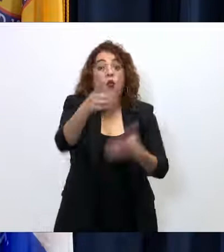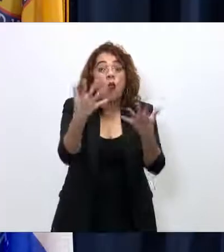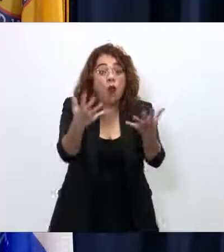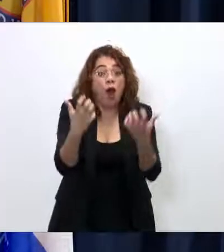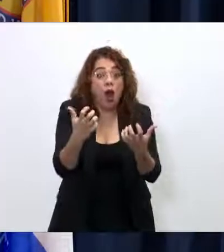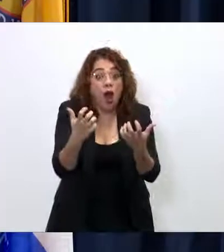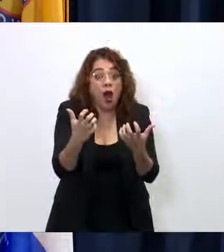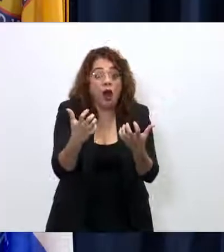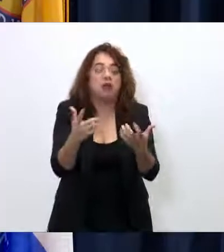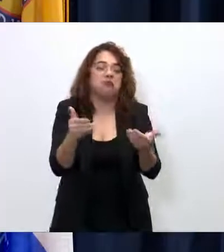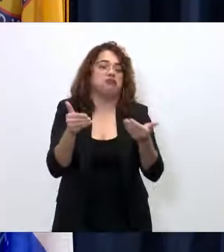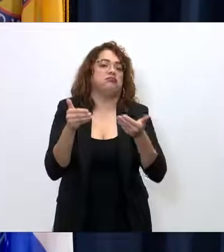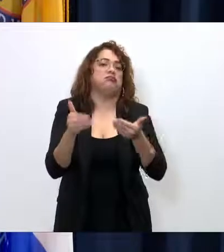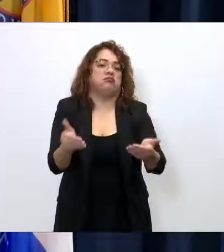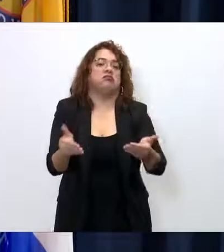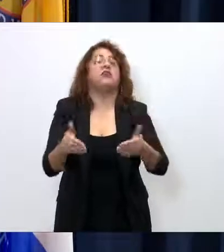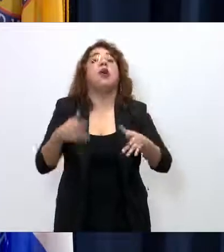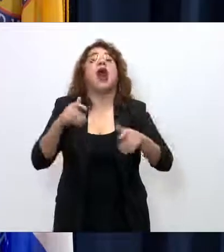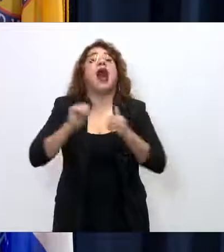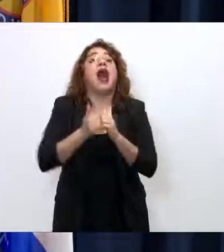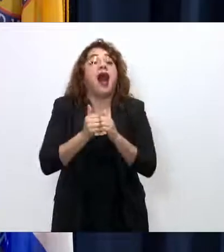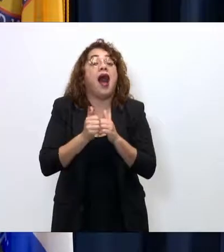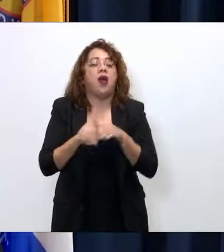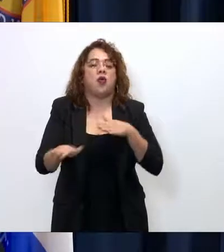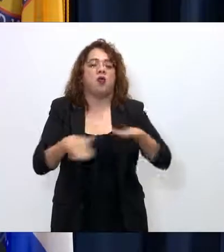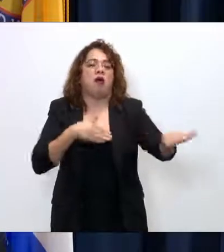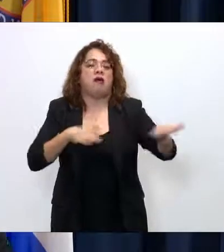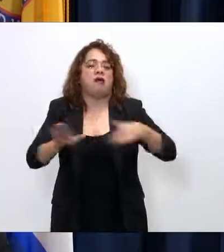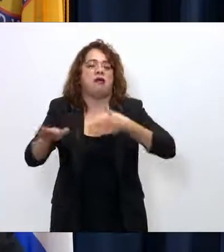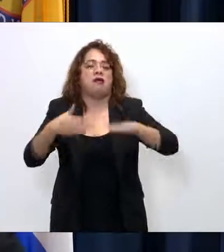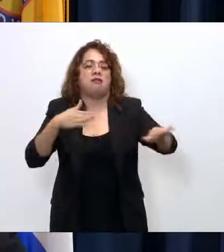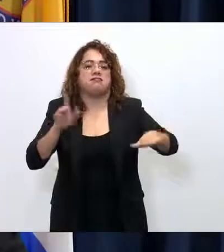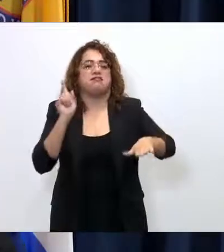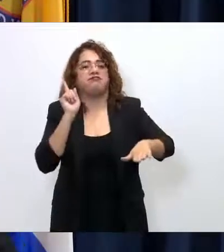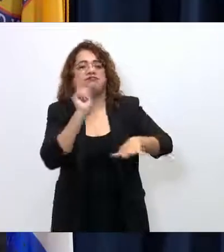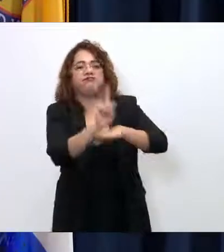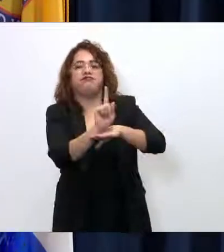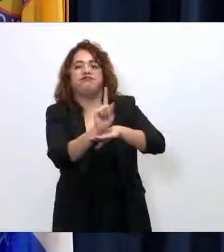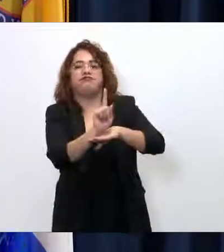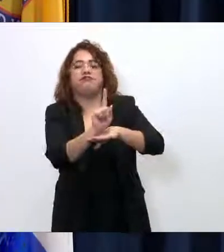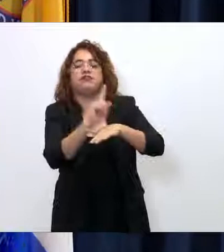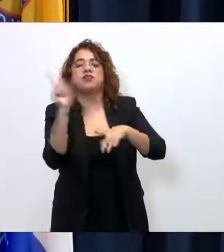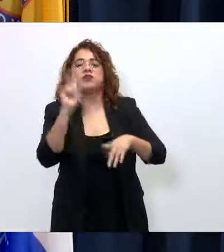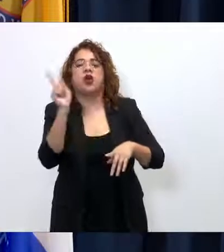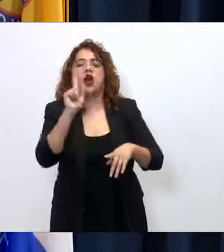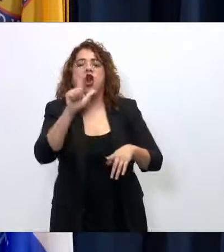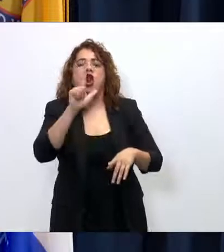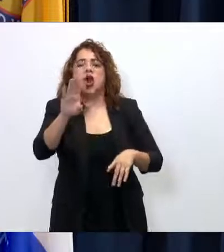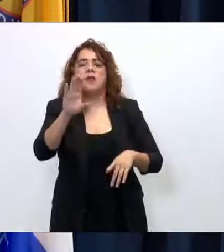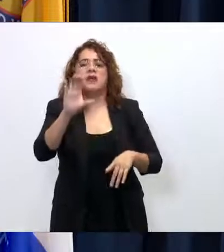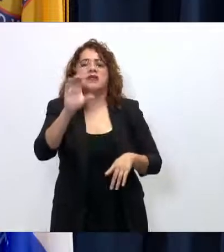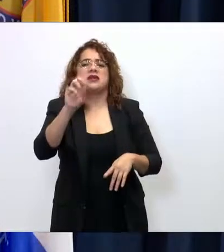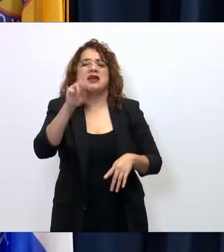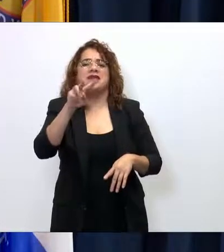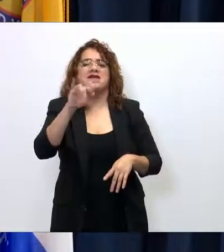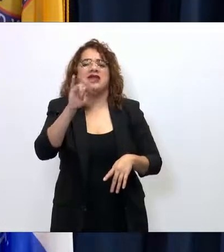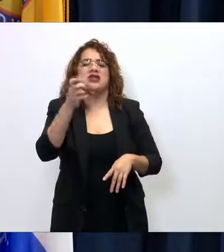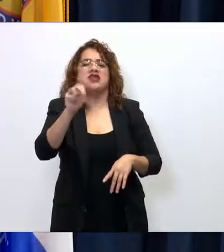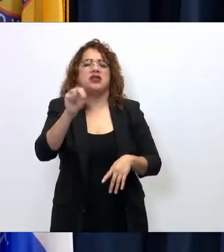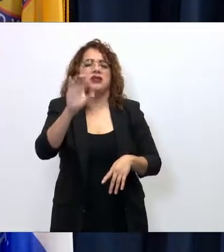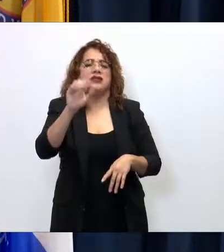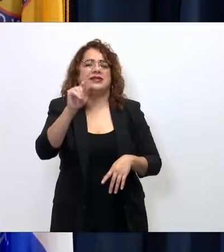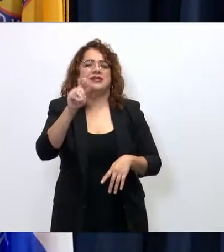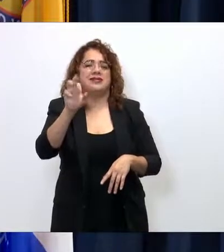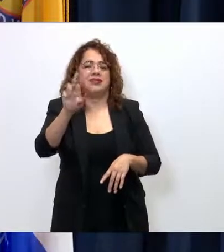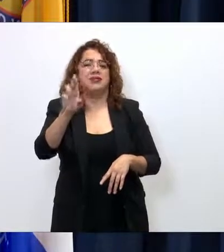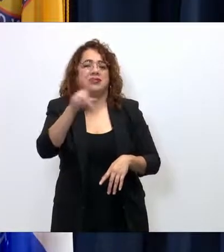vaccination, at the walk-up at the convention center. So it's by walk-up only. This is a no appointment system.